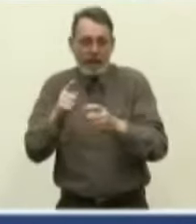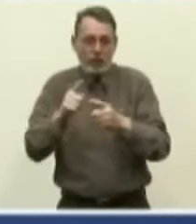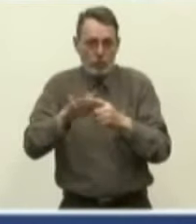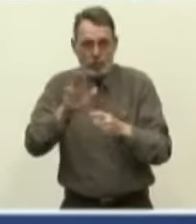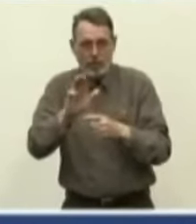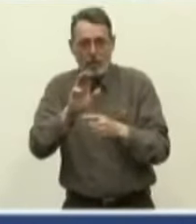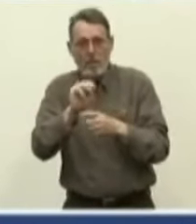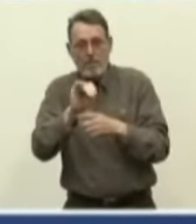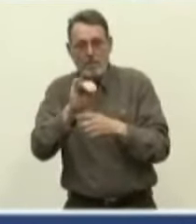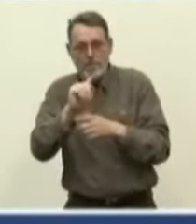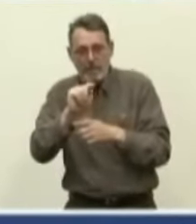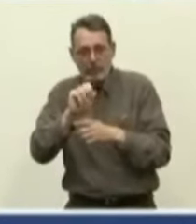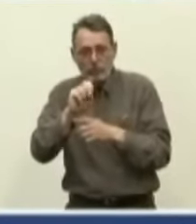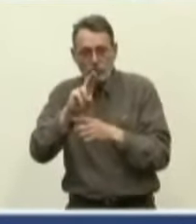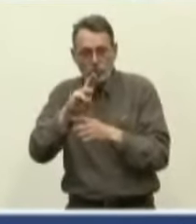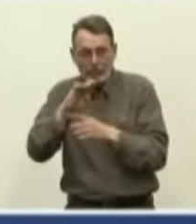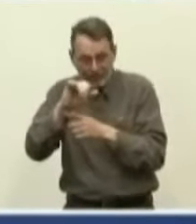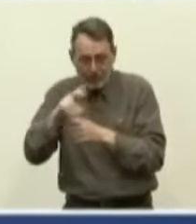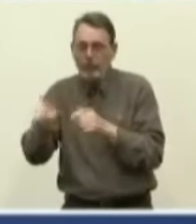then drove away from the area.